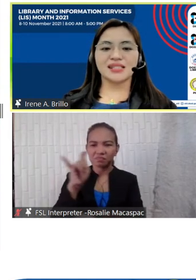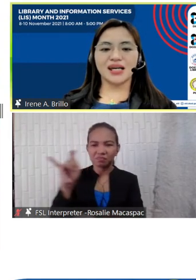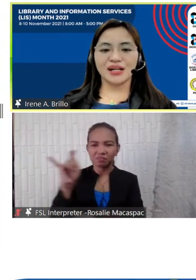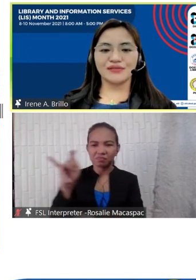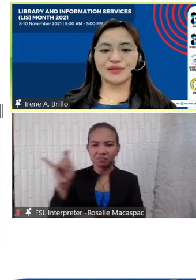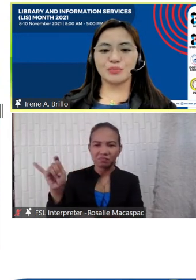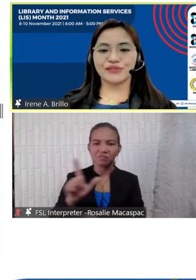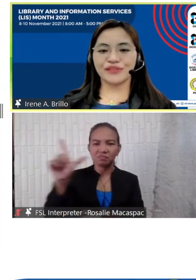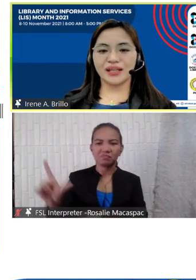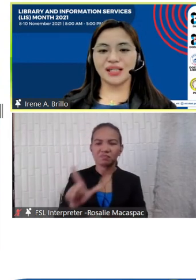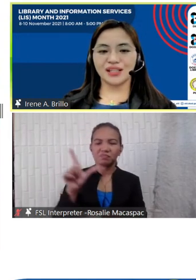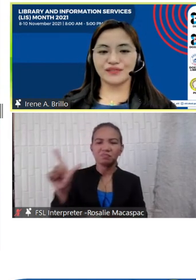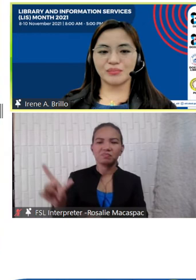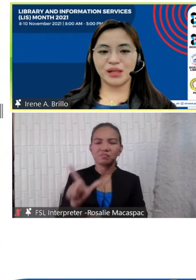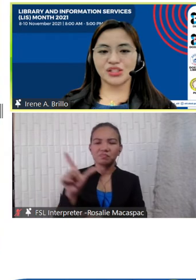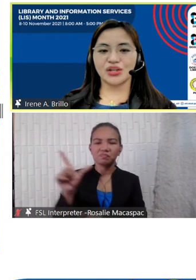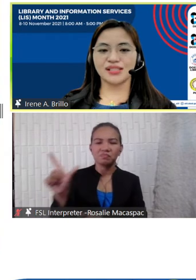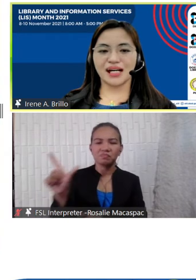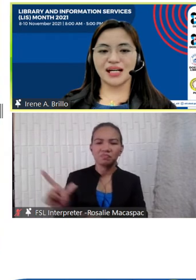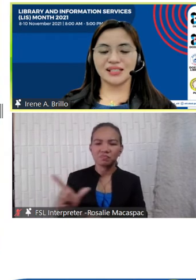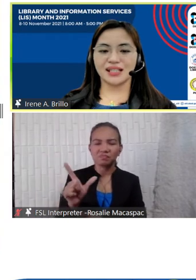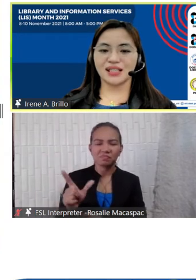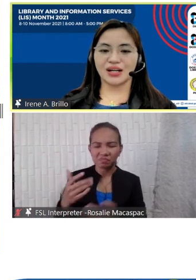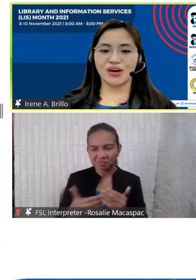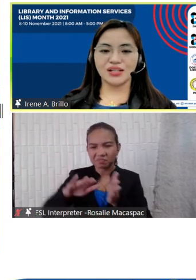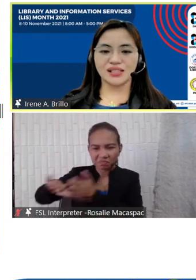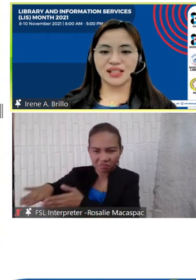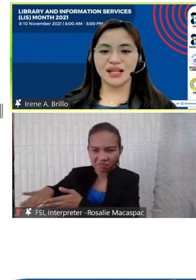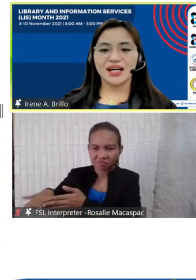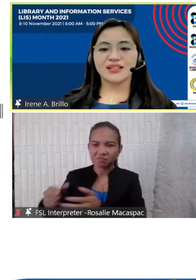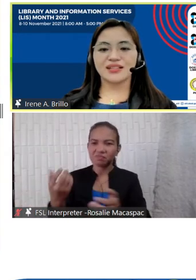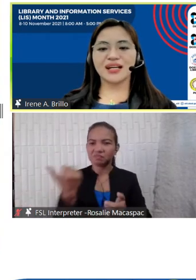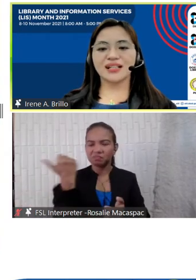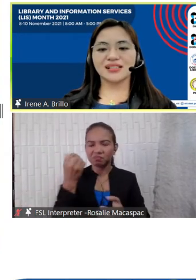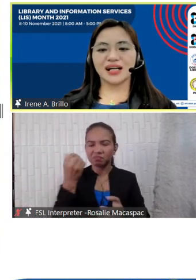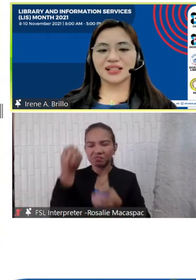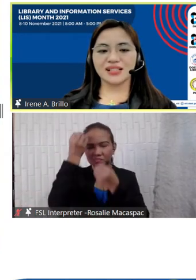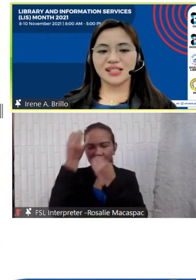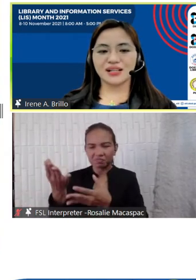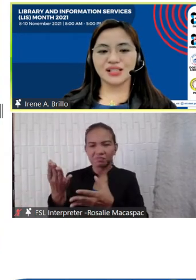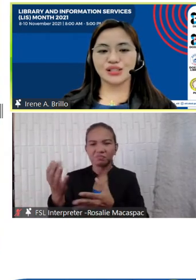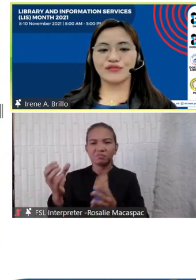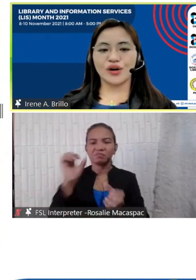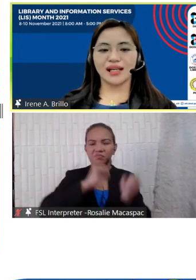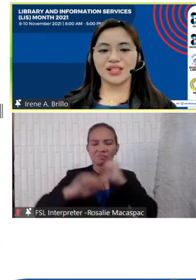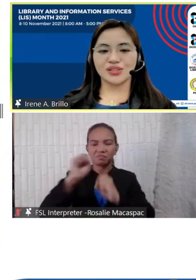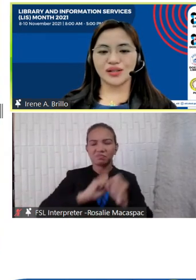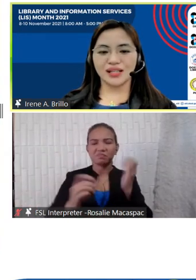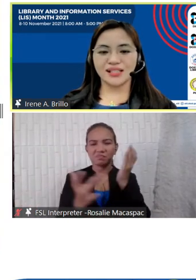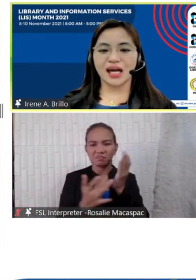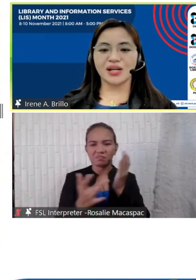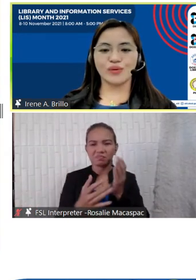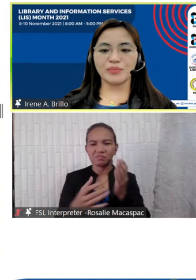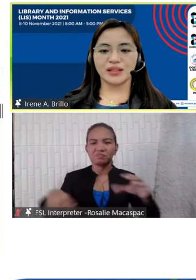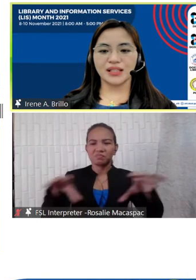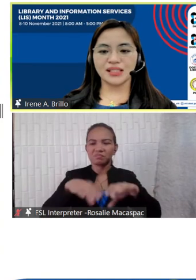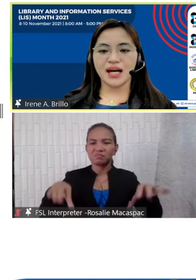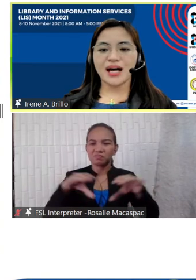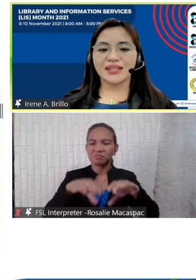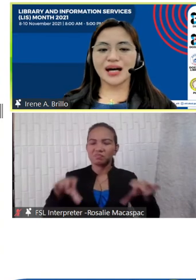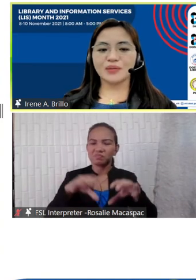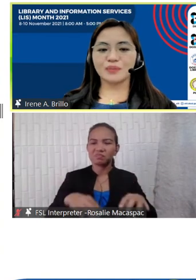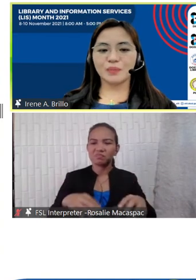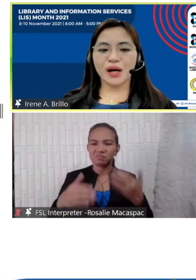that aside from providing information on science and technology, they conduct a series of online trainings and